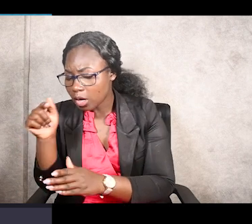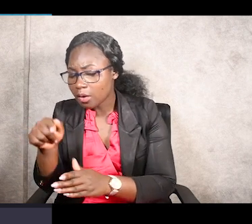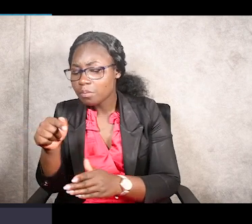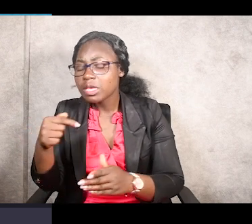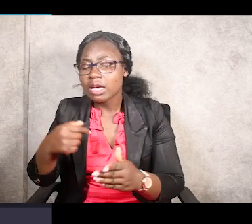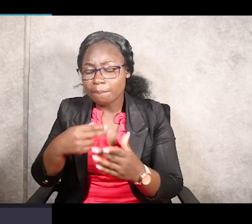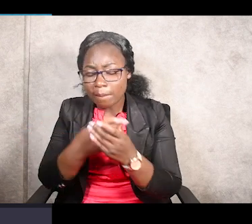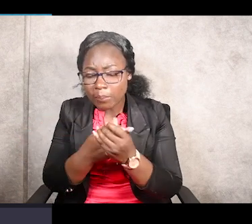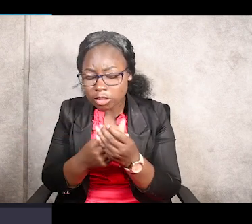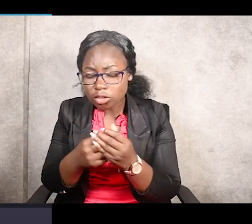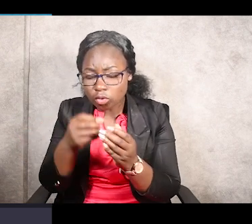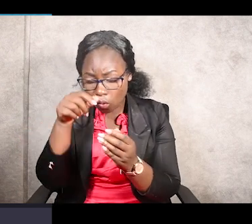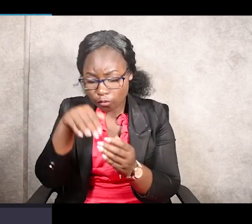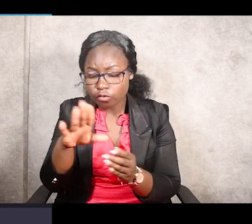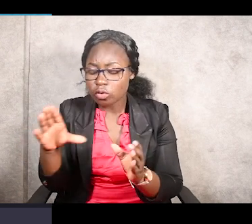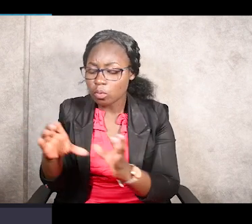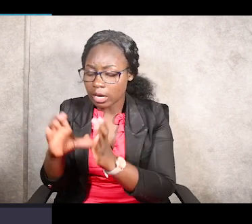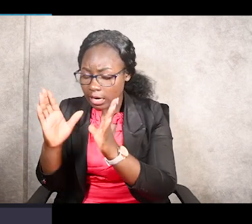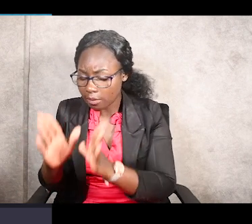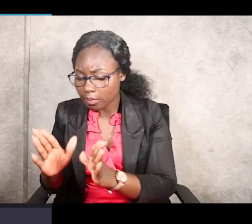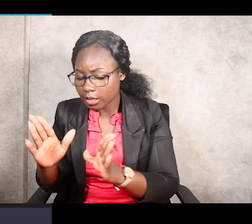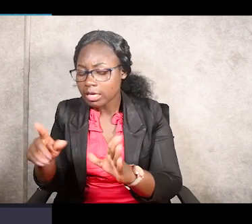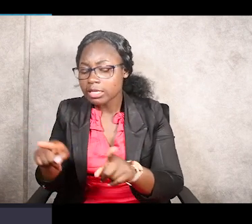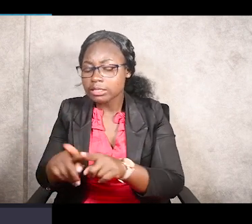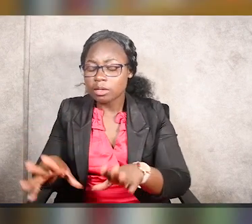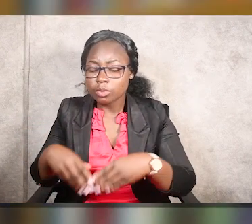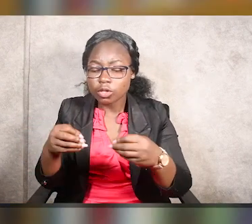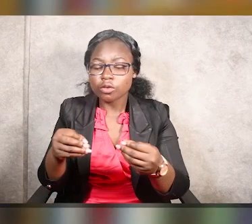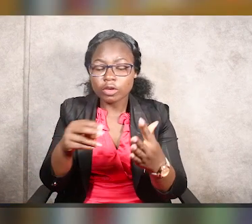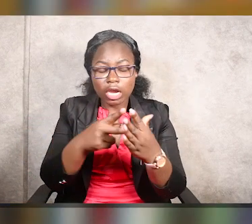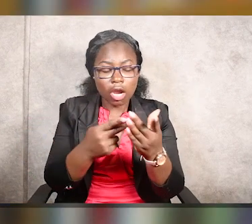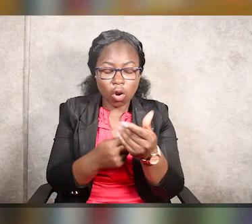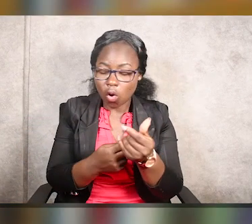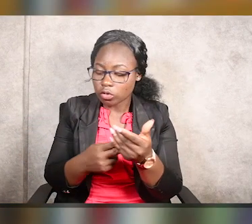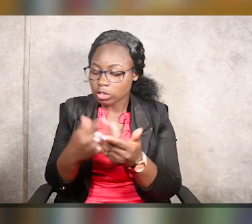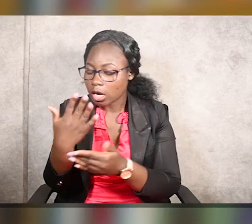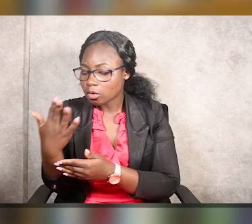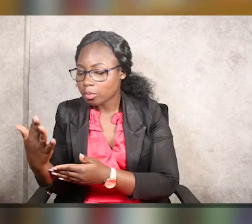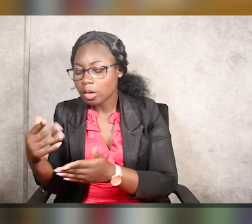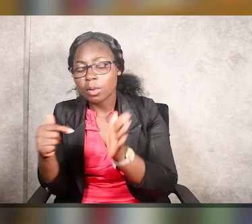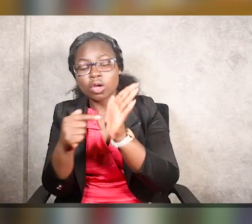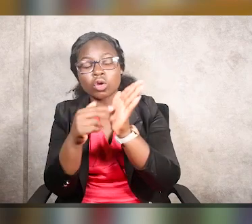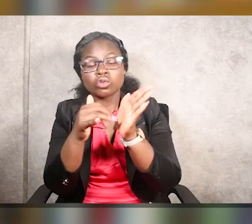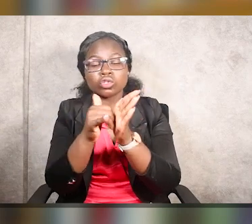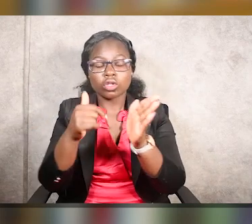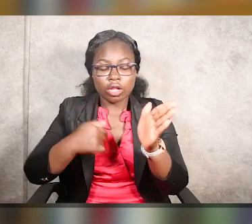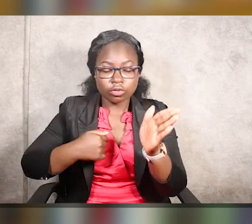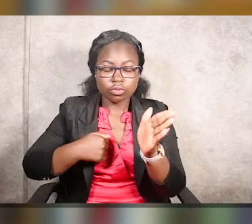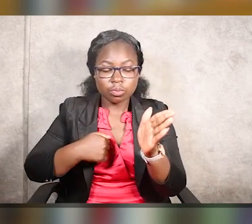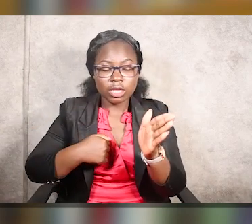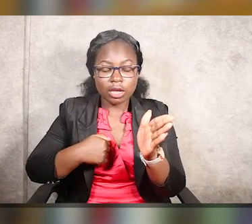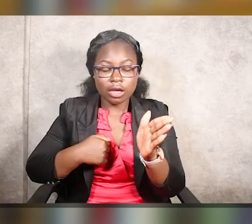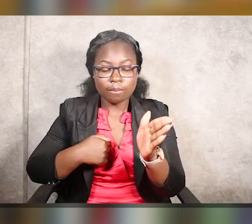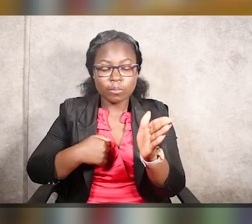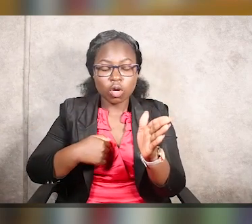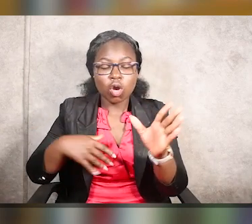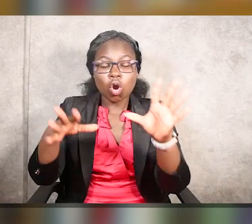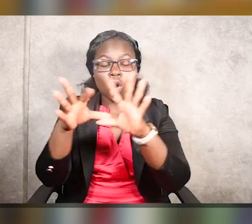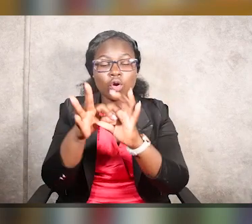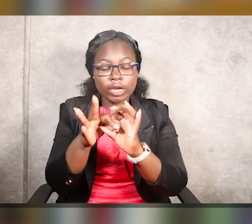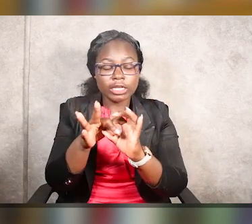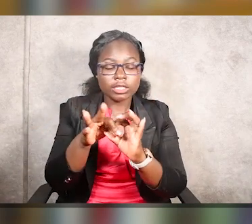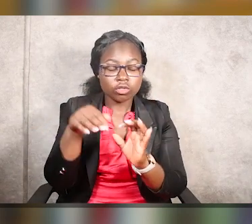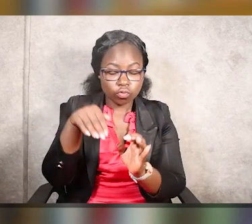your company and you're giving me this paper contract called a share to show that I am part and parcel of